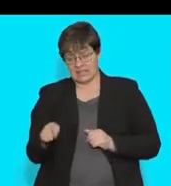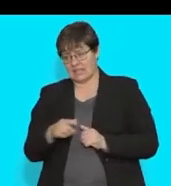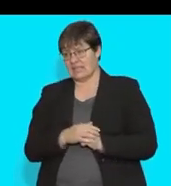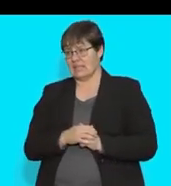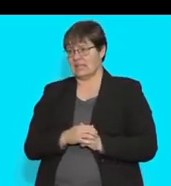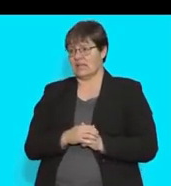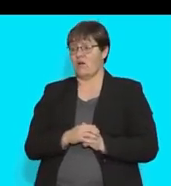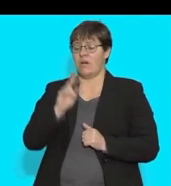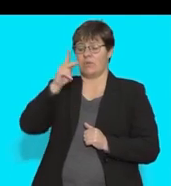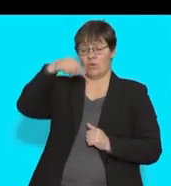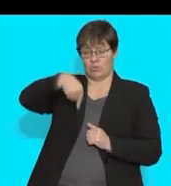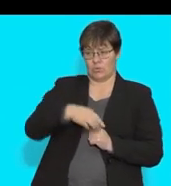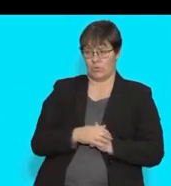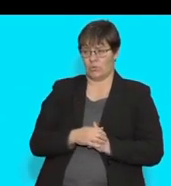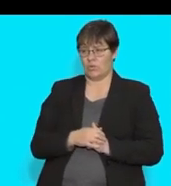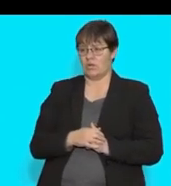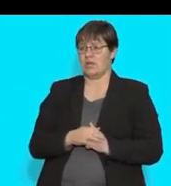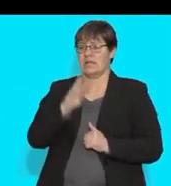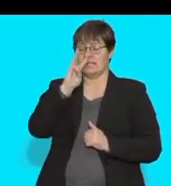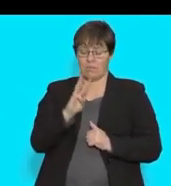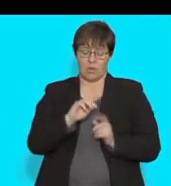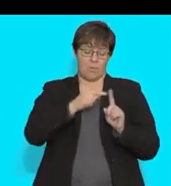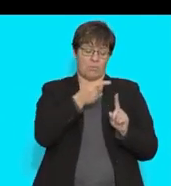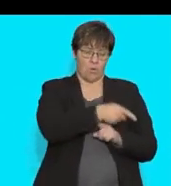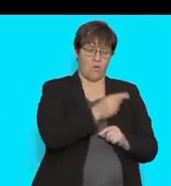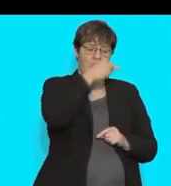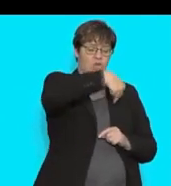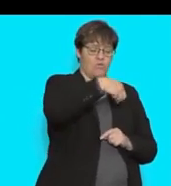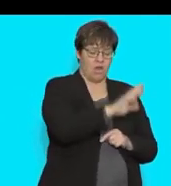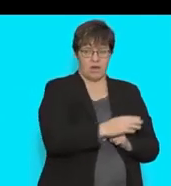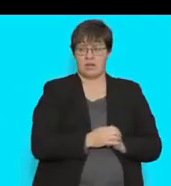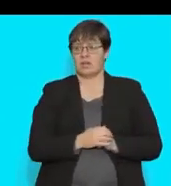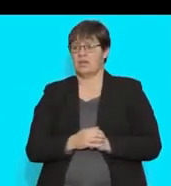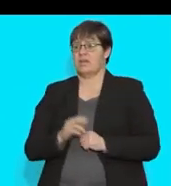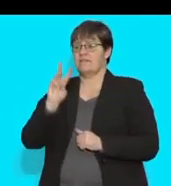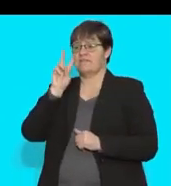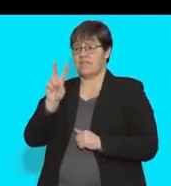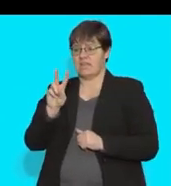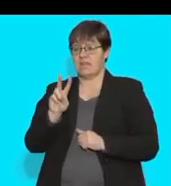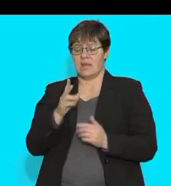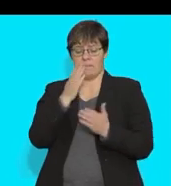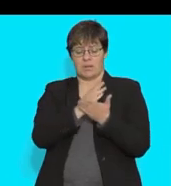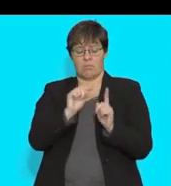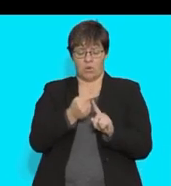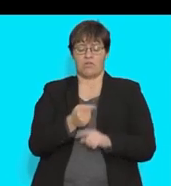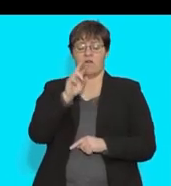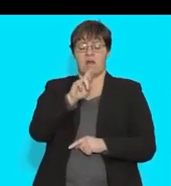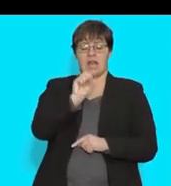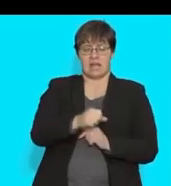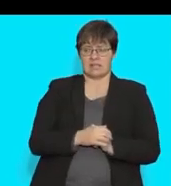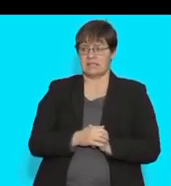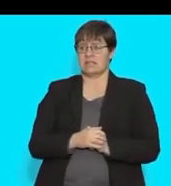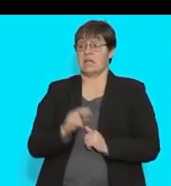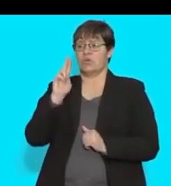midpoint of PQ there. W is the midpoint of QR. V is the midpoint